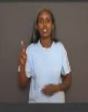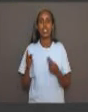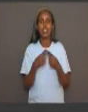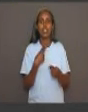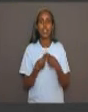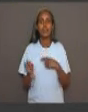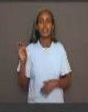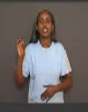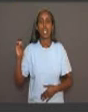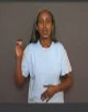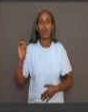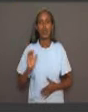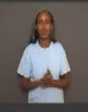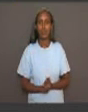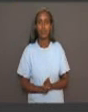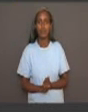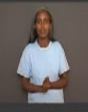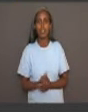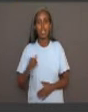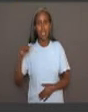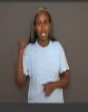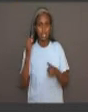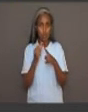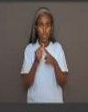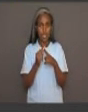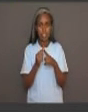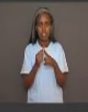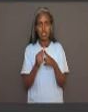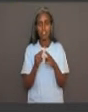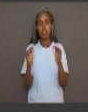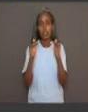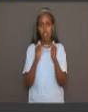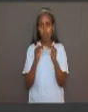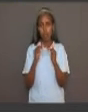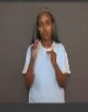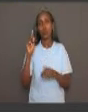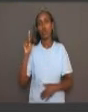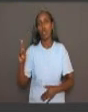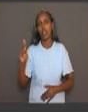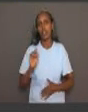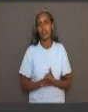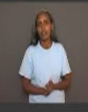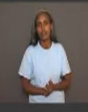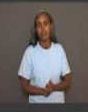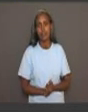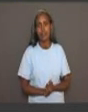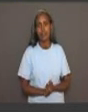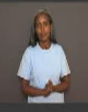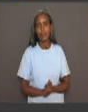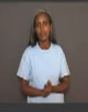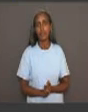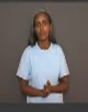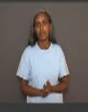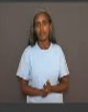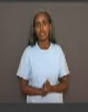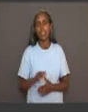plus 1 times 0. In other words, it is equal to